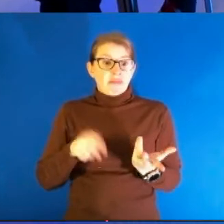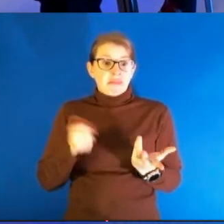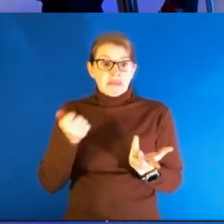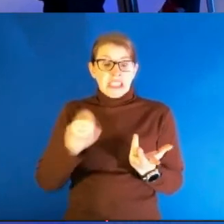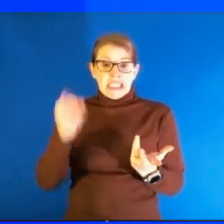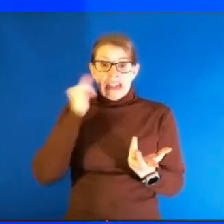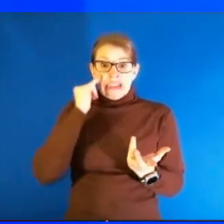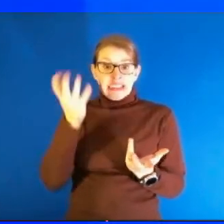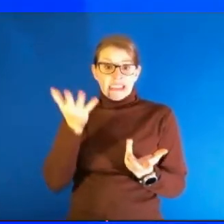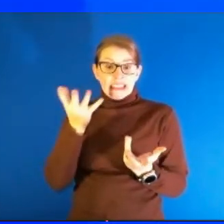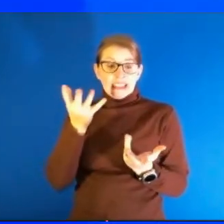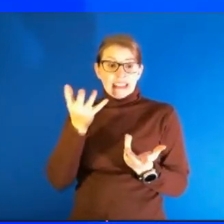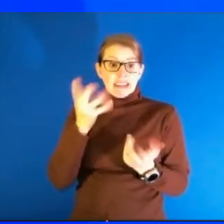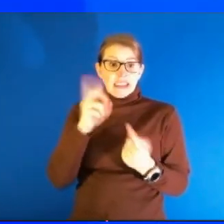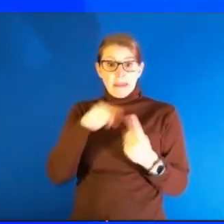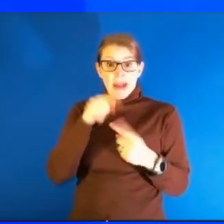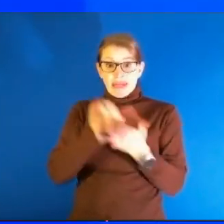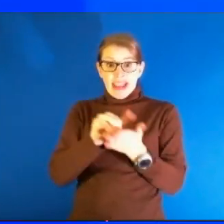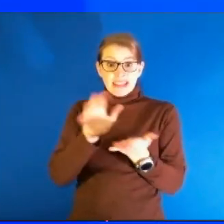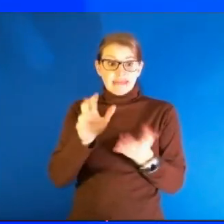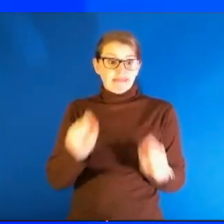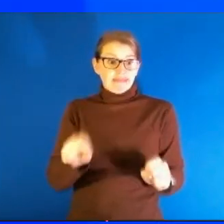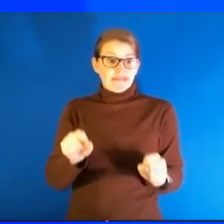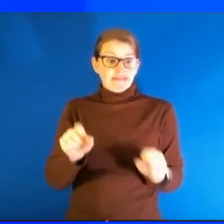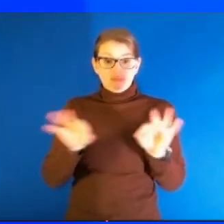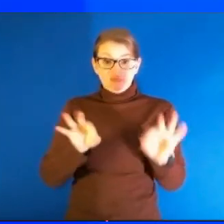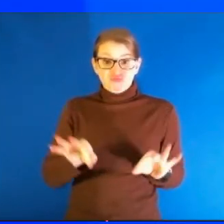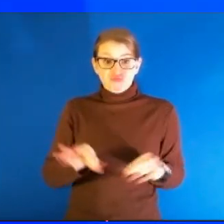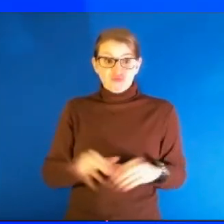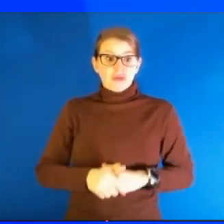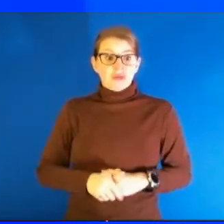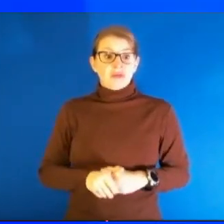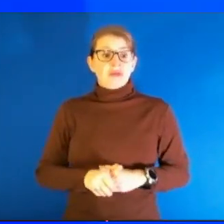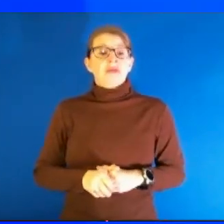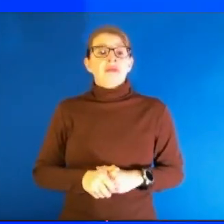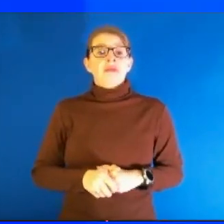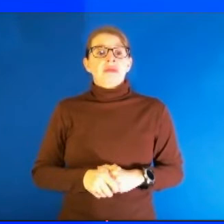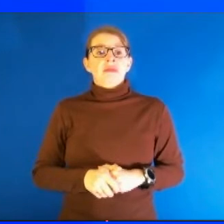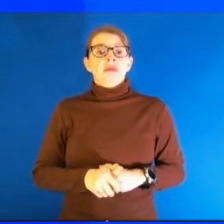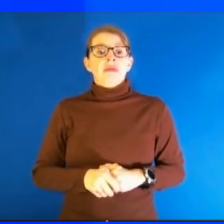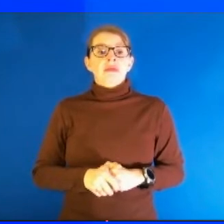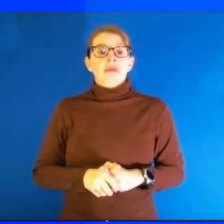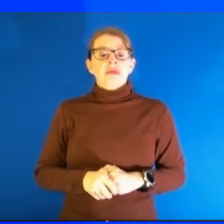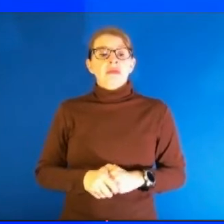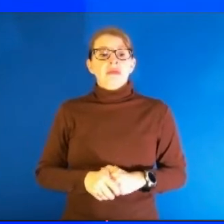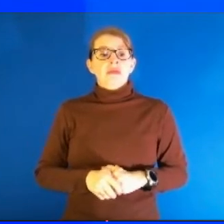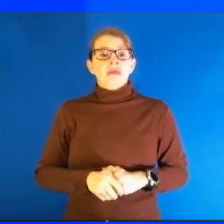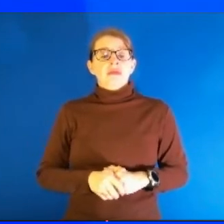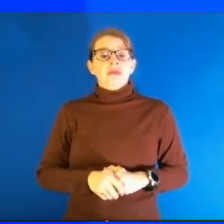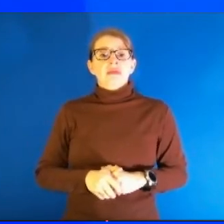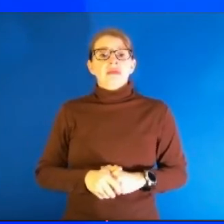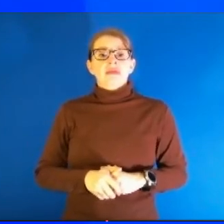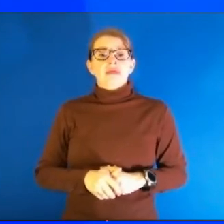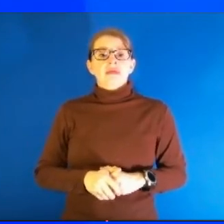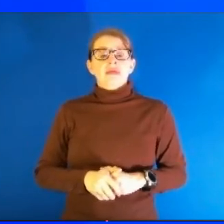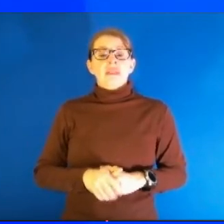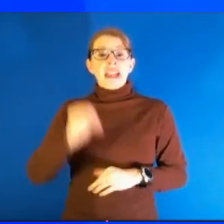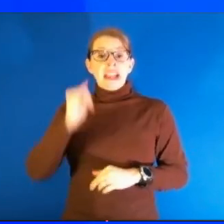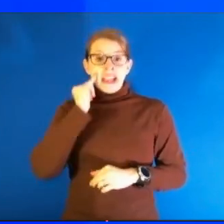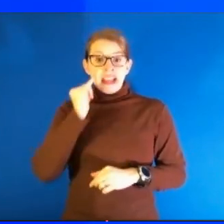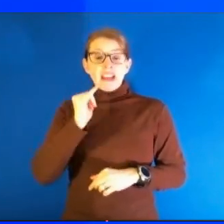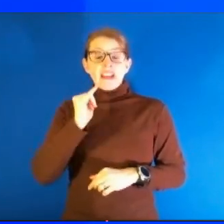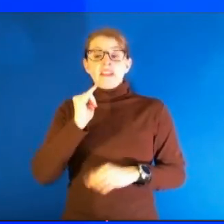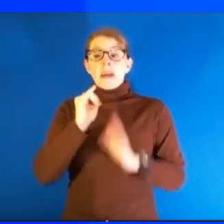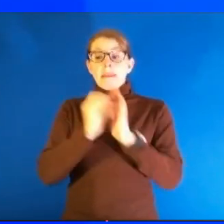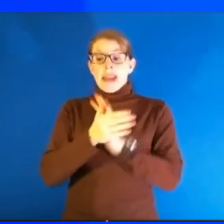that? Well, so if if this movement came into actual being into law, Right. so